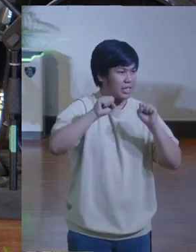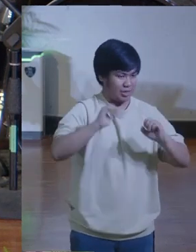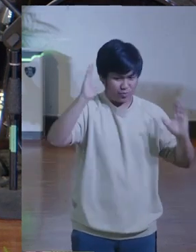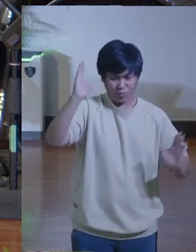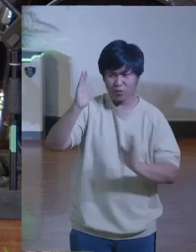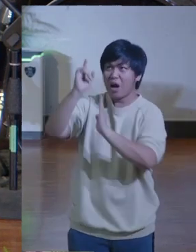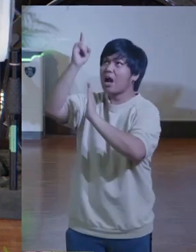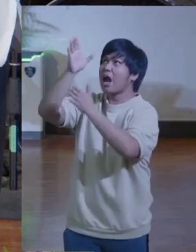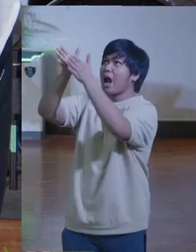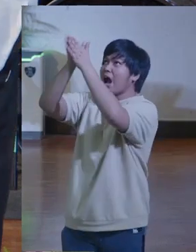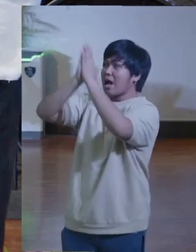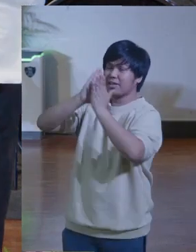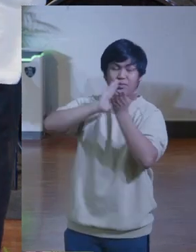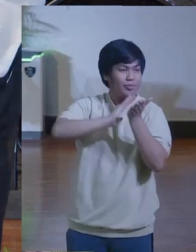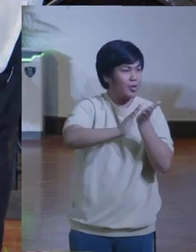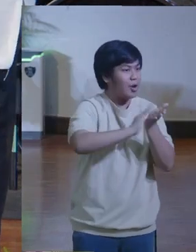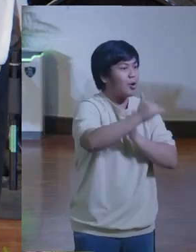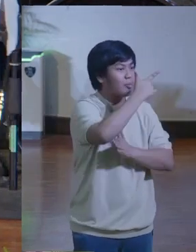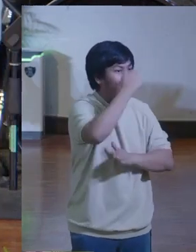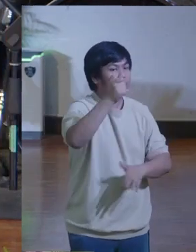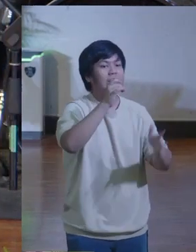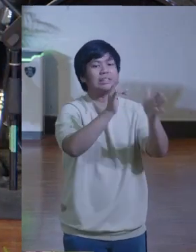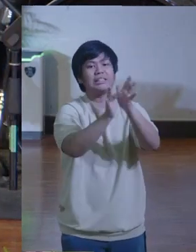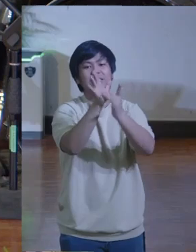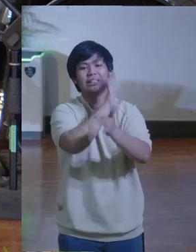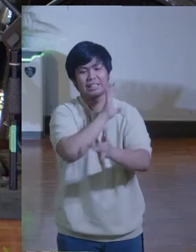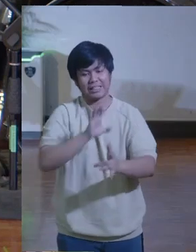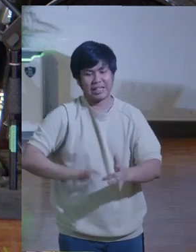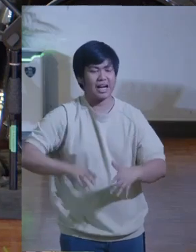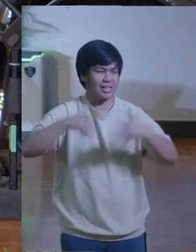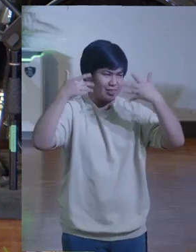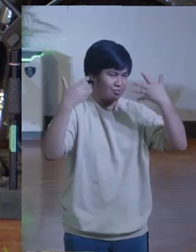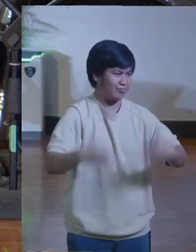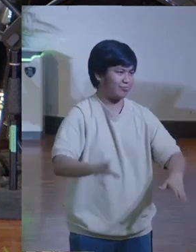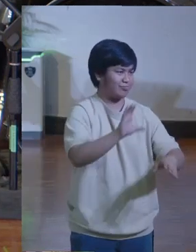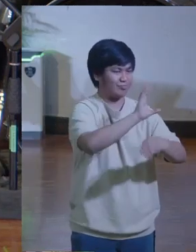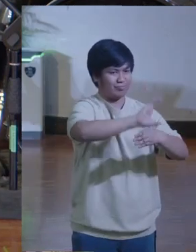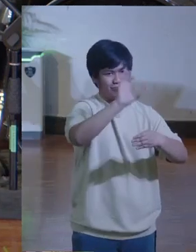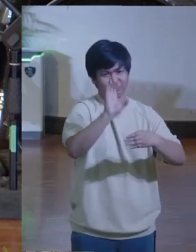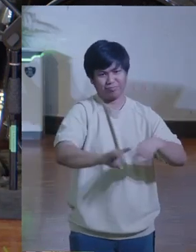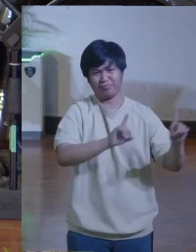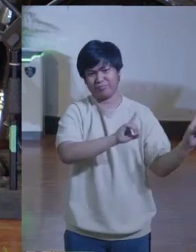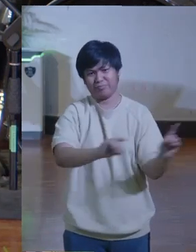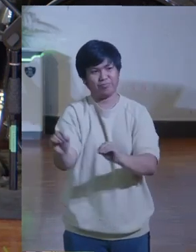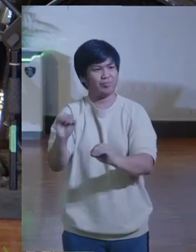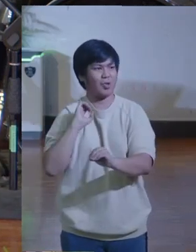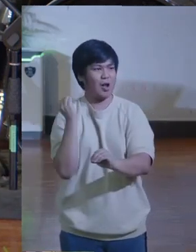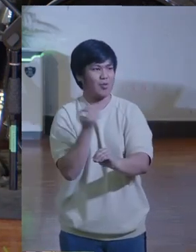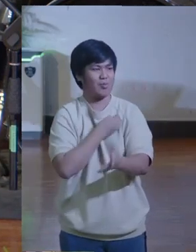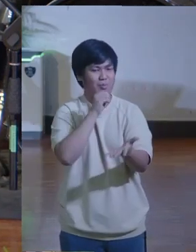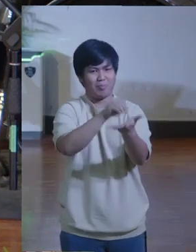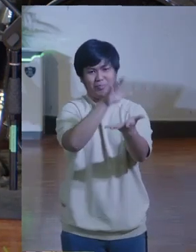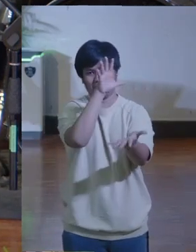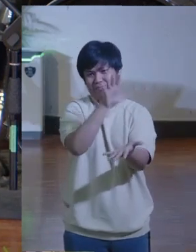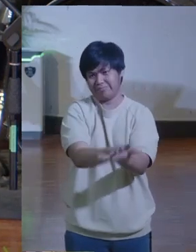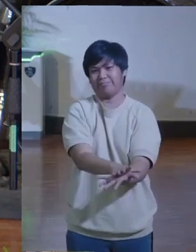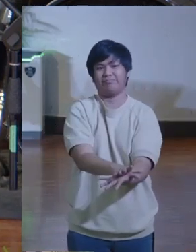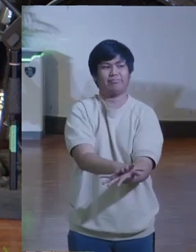hingin ang kanyang kapatawaran sapagkat binayaran na ni Jesus sa krus ang ating utang.